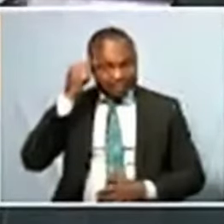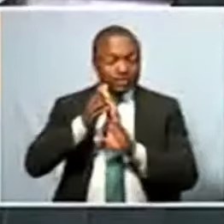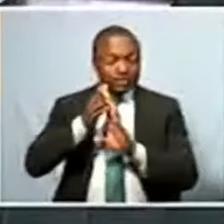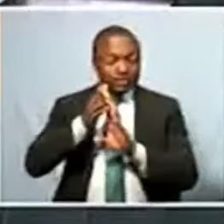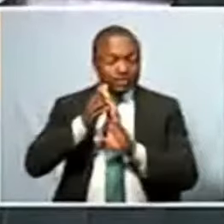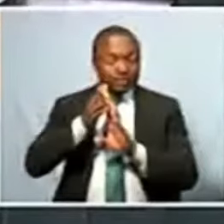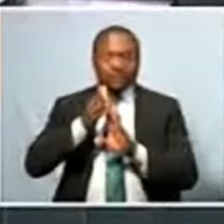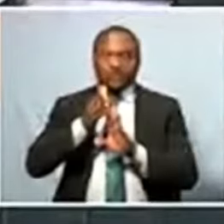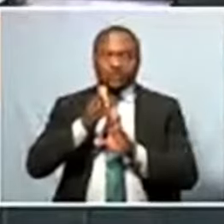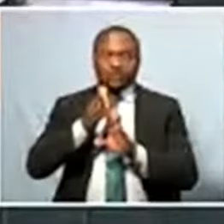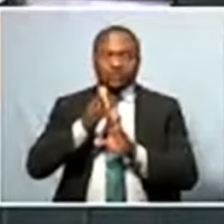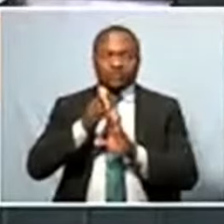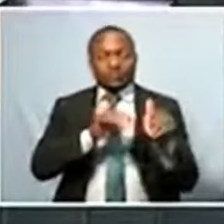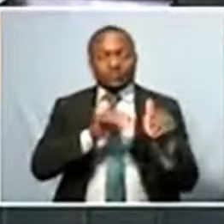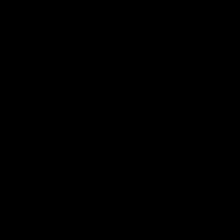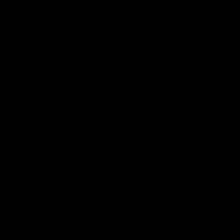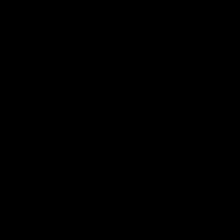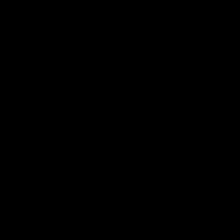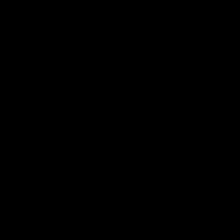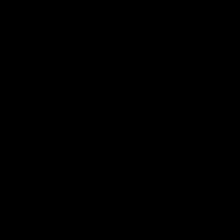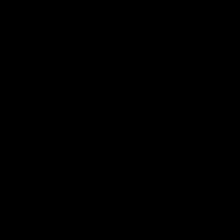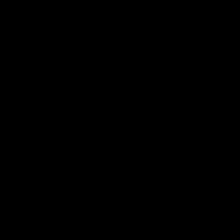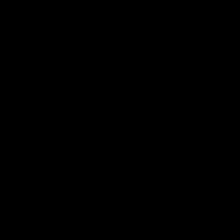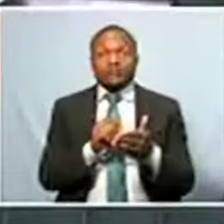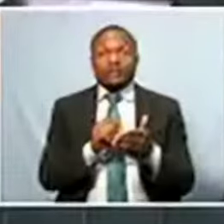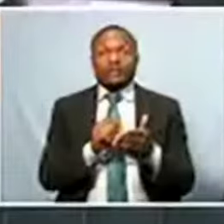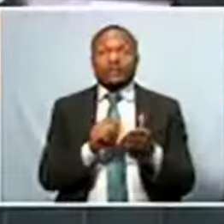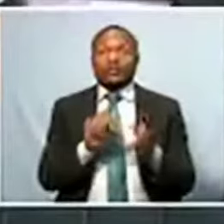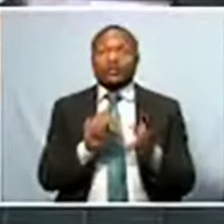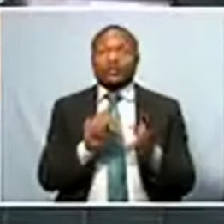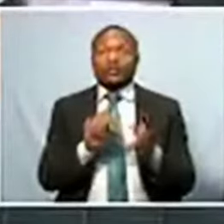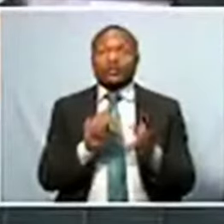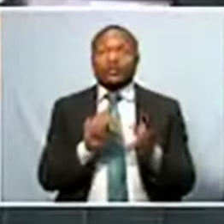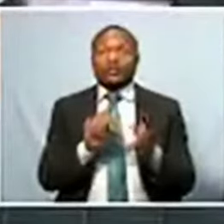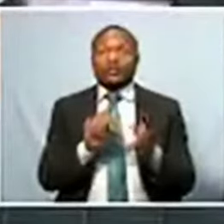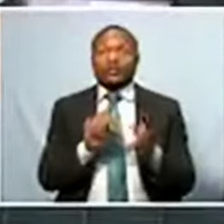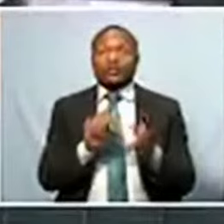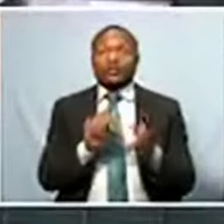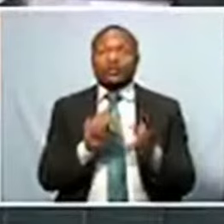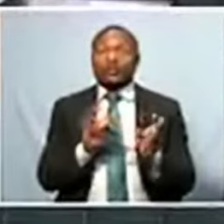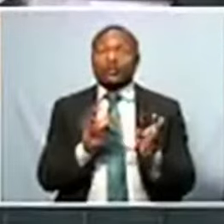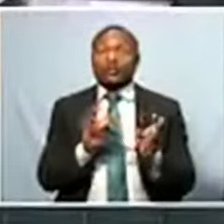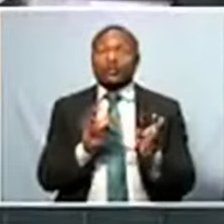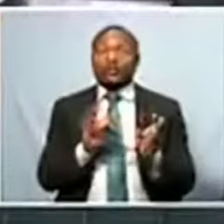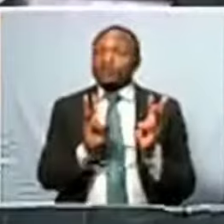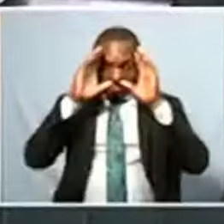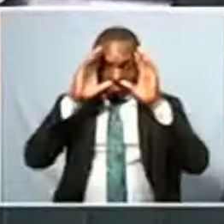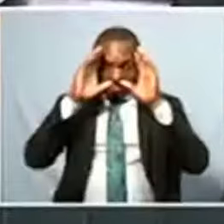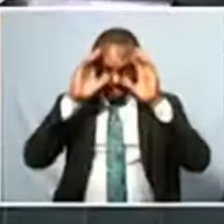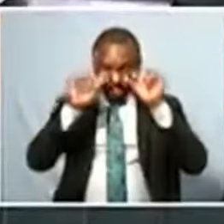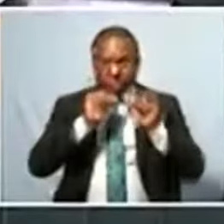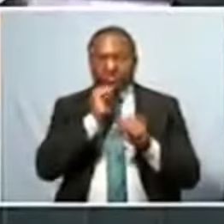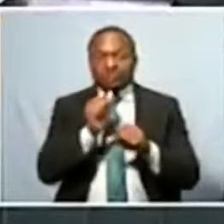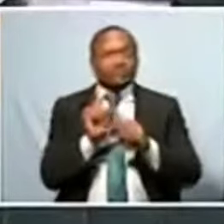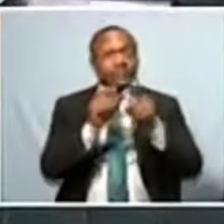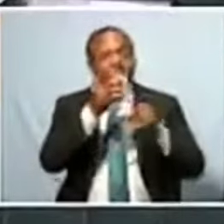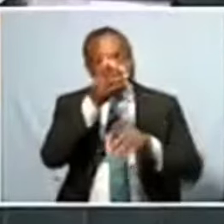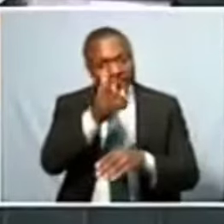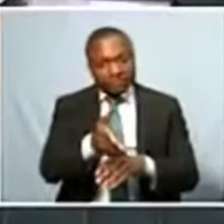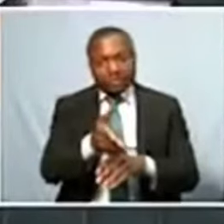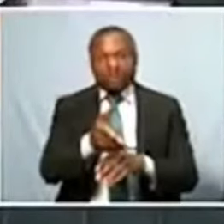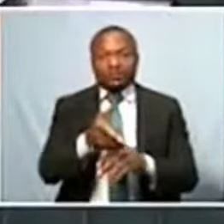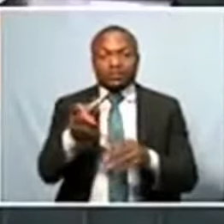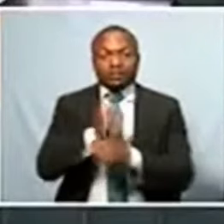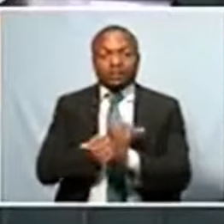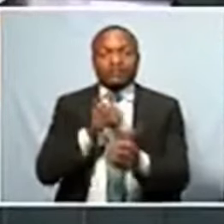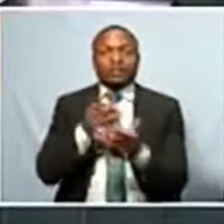at the head, has been avoiding this lately. You can tell the president never went there. So getting